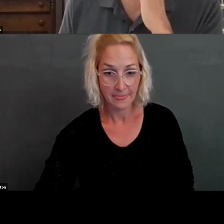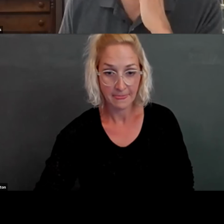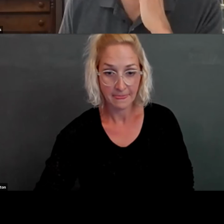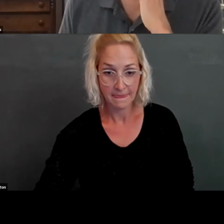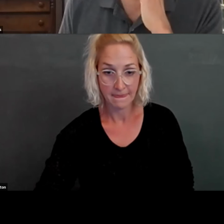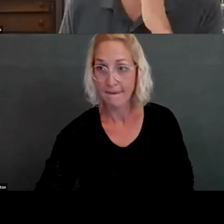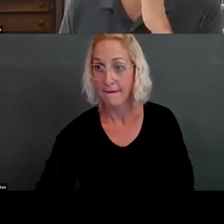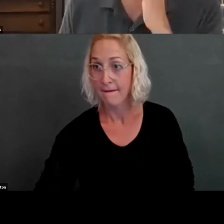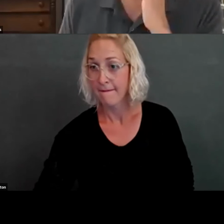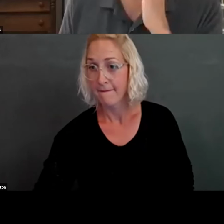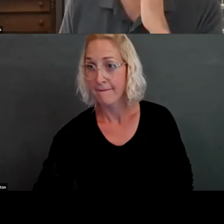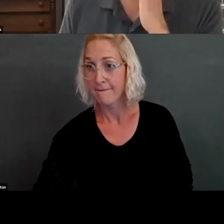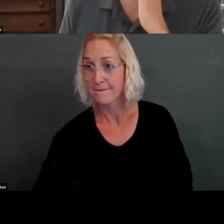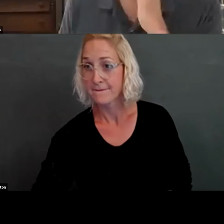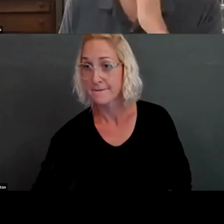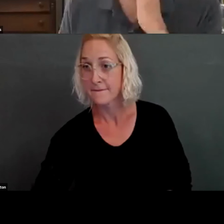Waldner, Jeff,